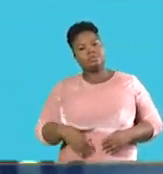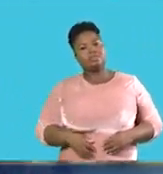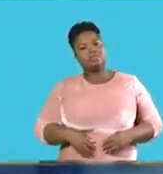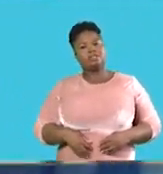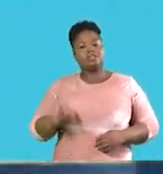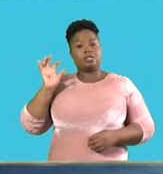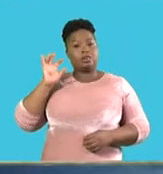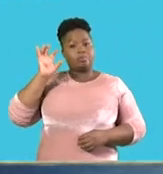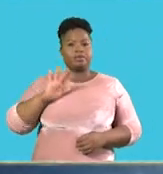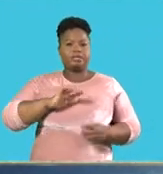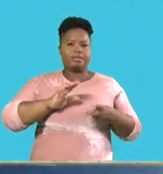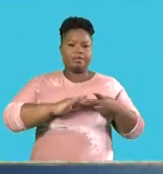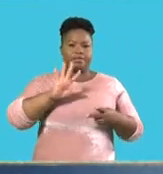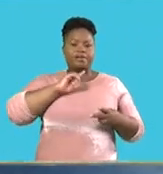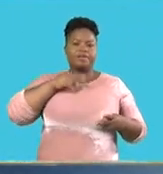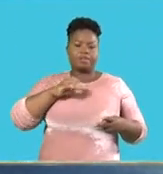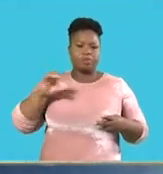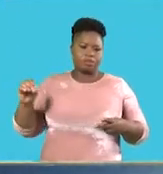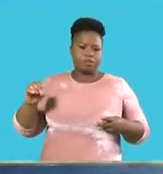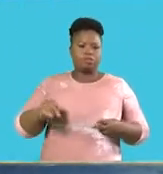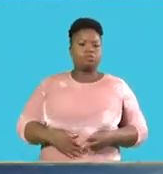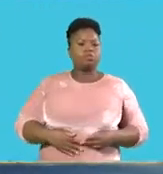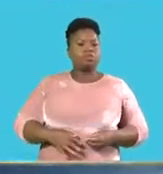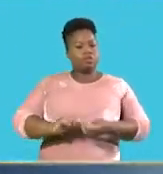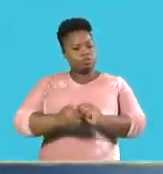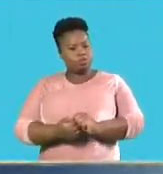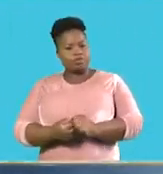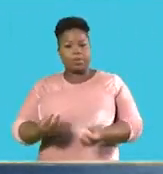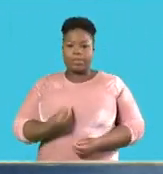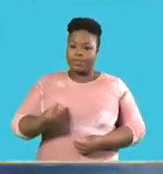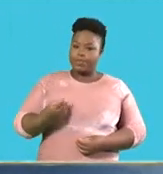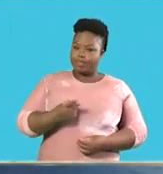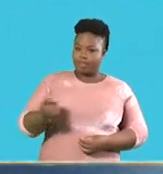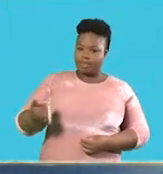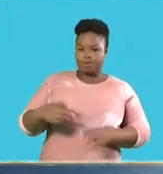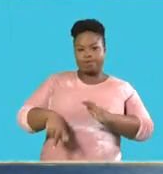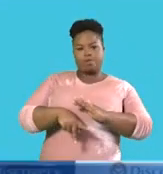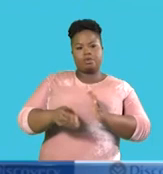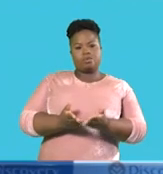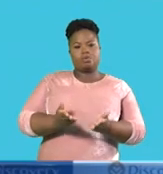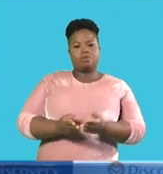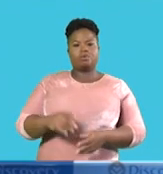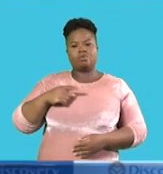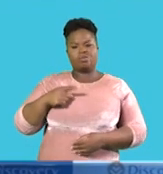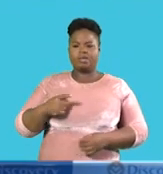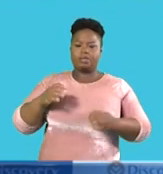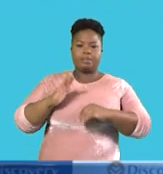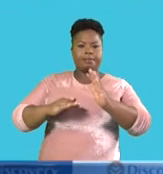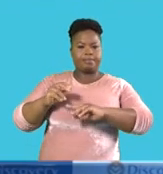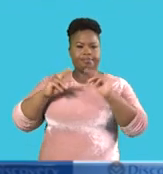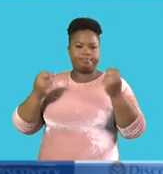rugby balls into grassroots sports. And the use of sport to build a nation.